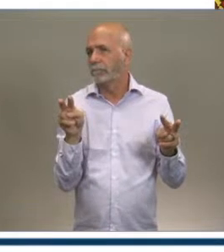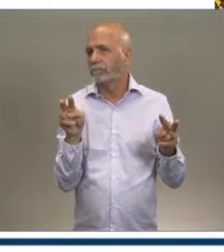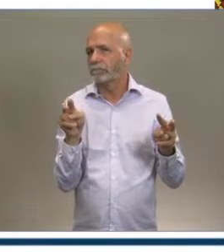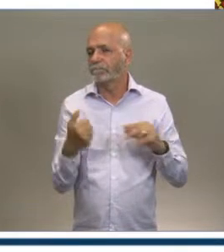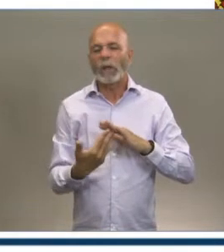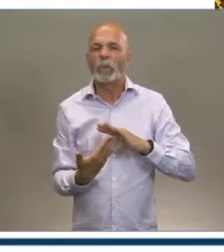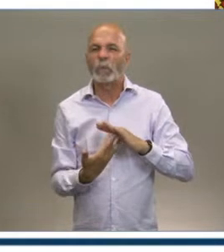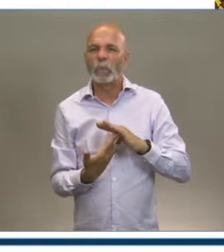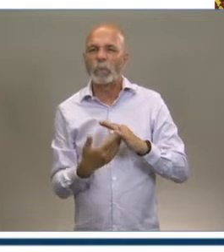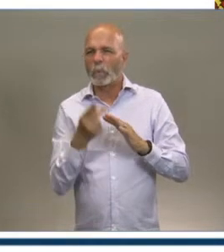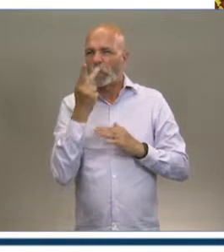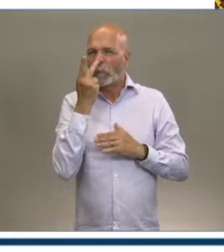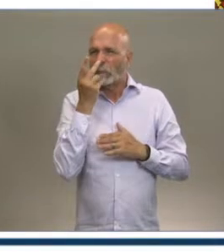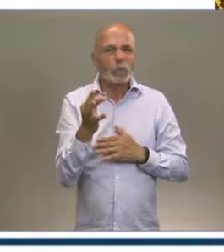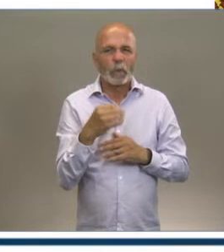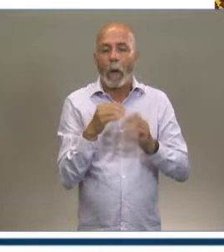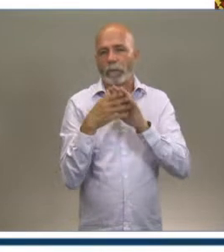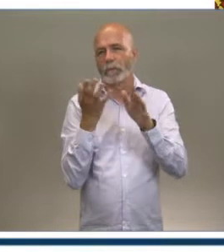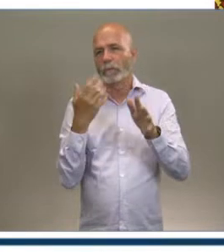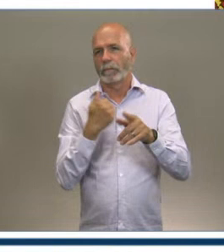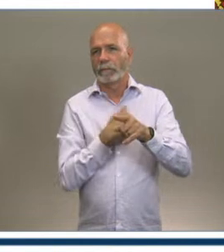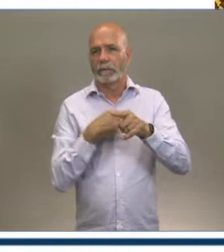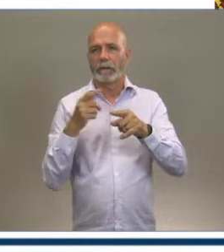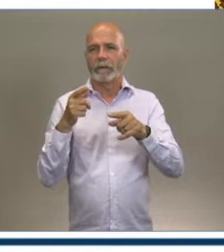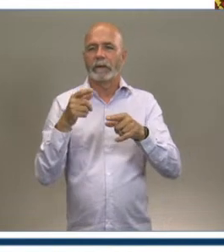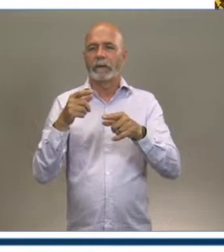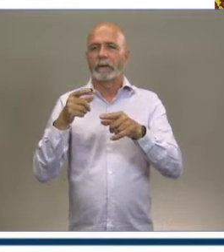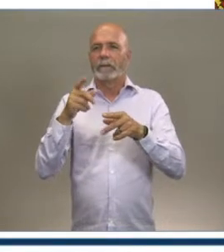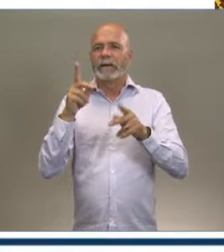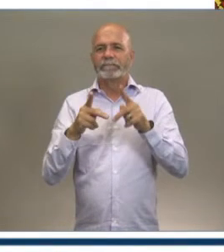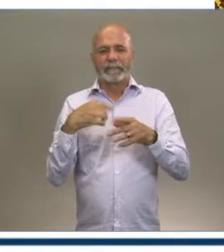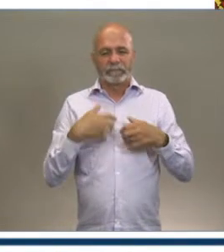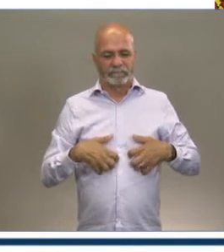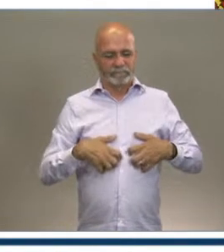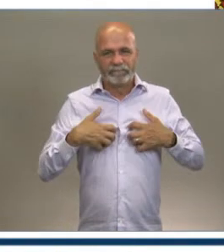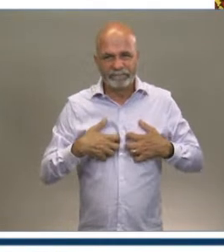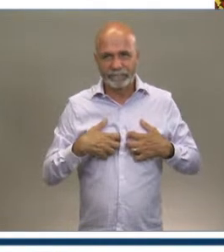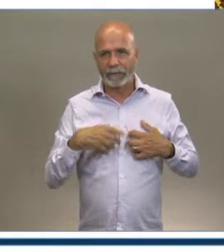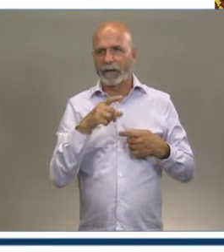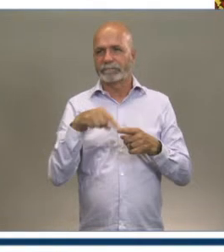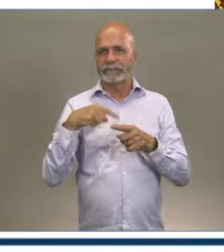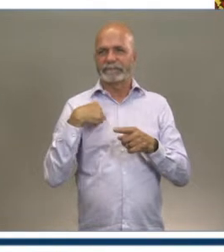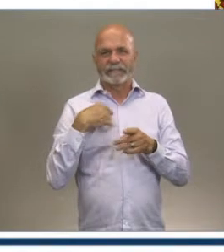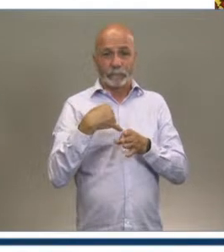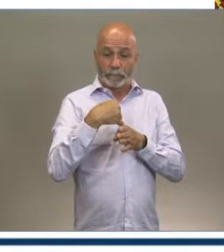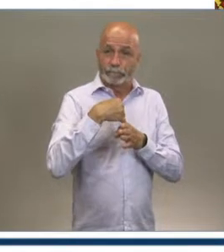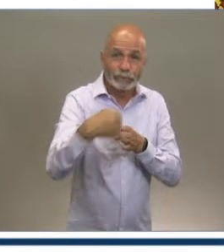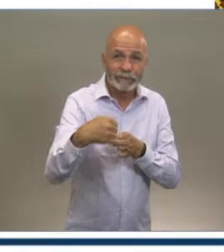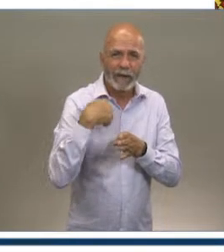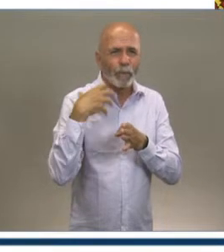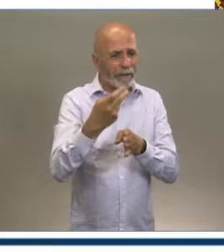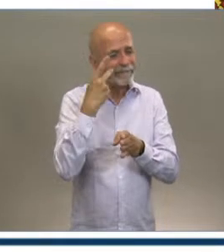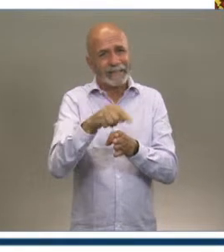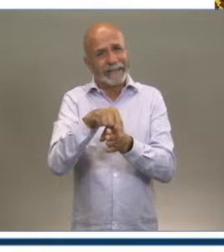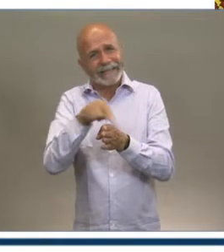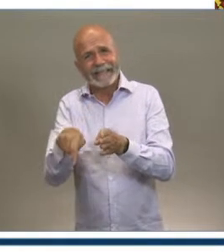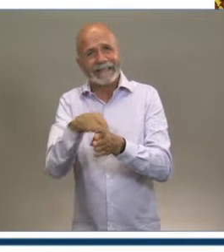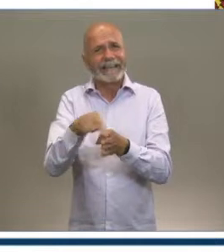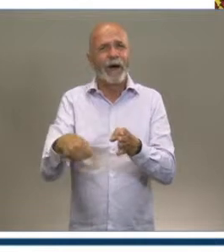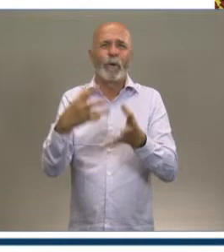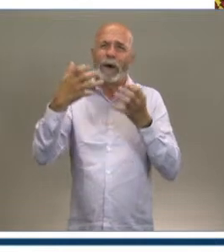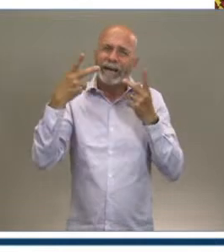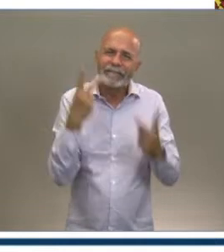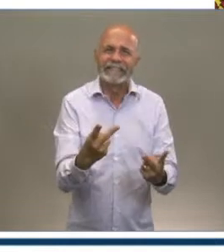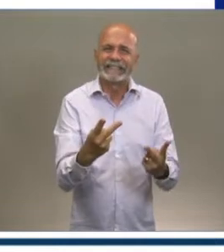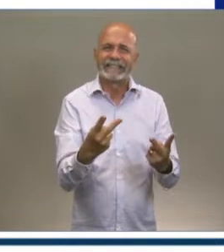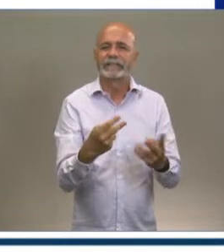I guess, what message would you have for those people along the border who are facing more issues trying to reconnect with loved ones? Yeah, that was my hope as well.